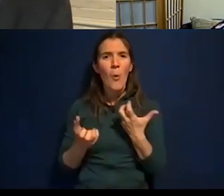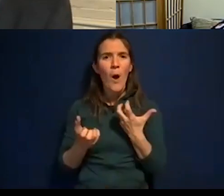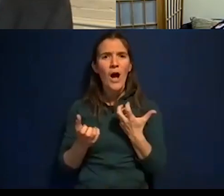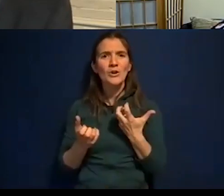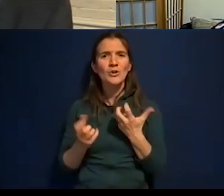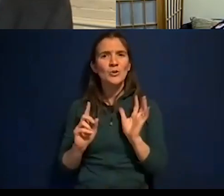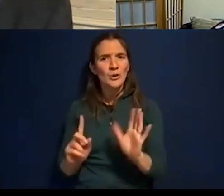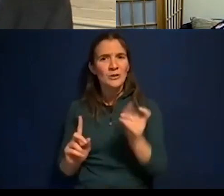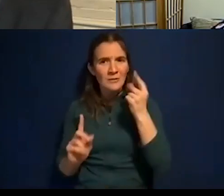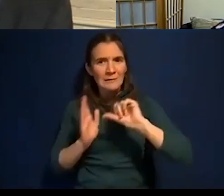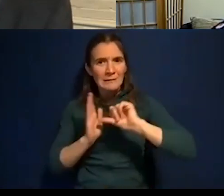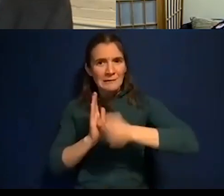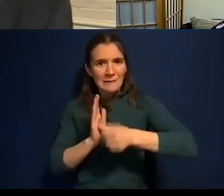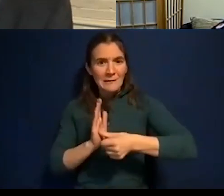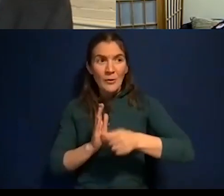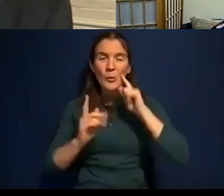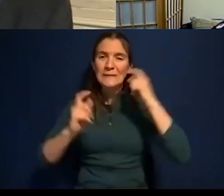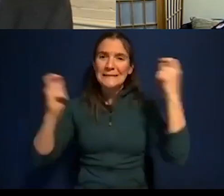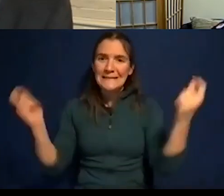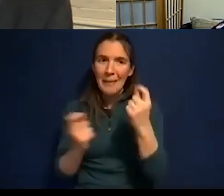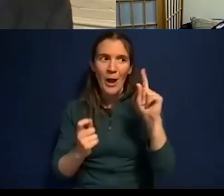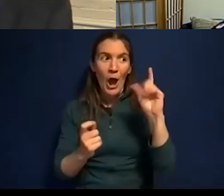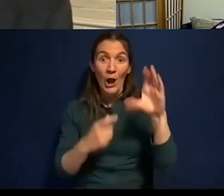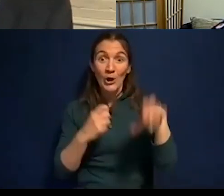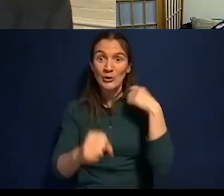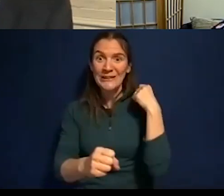fact that this is, you know, this is celebrating a centennial.